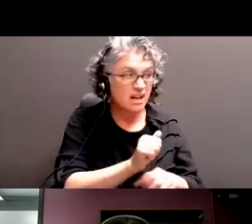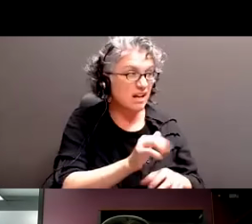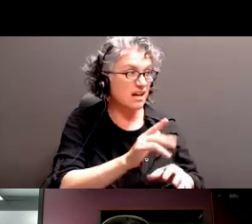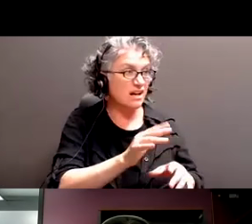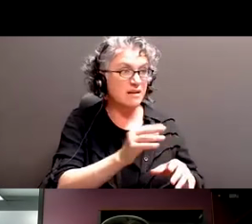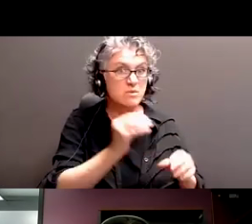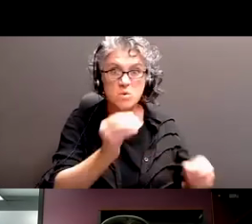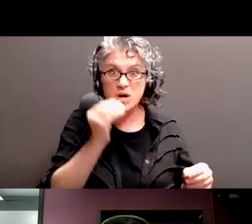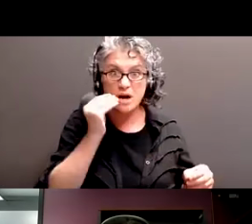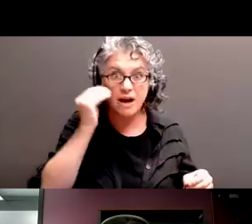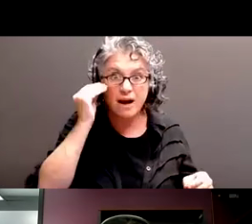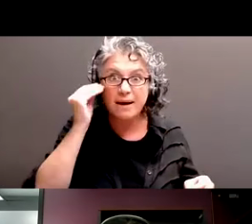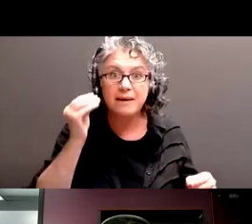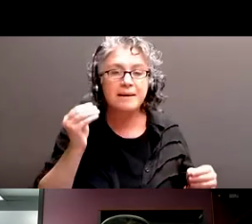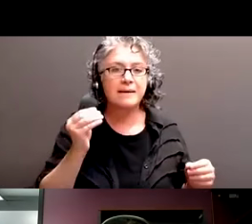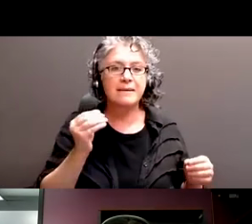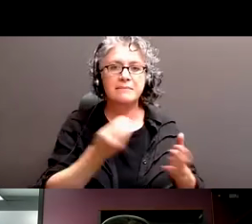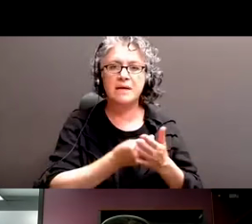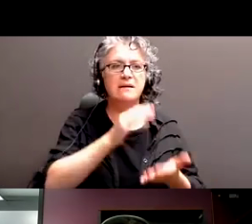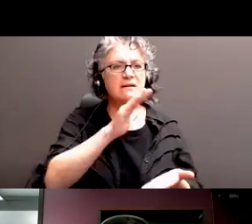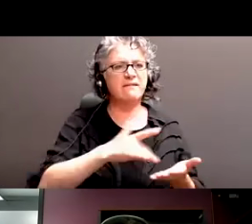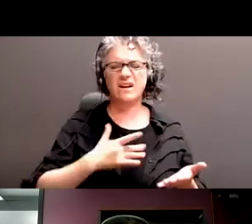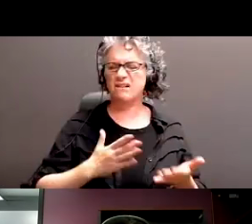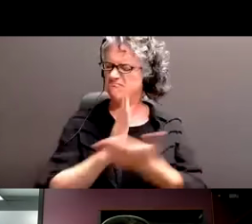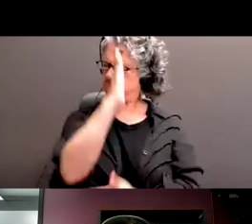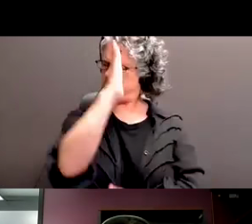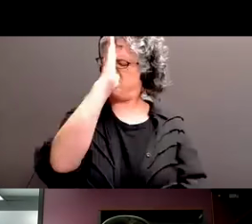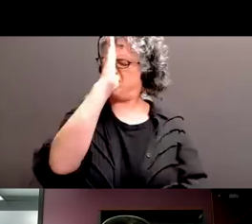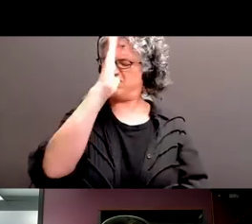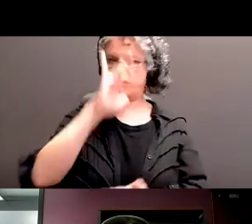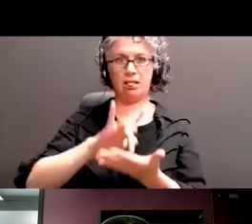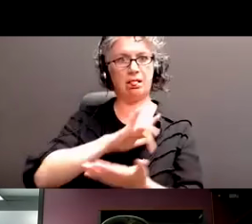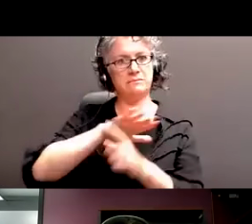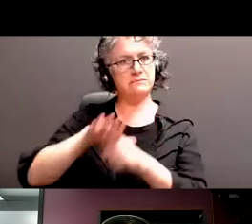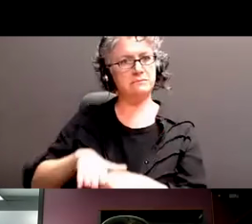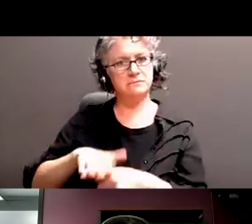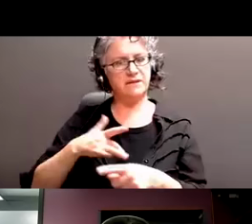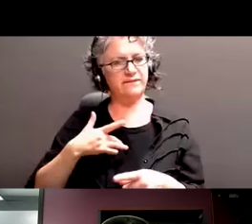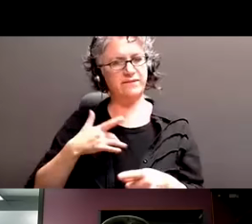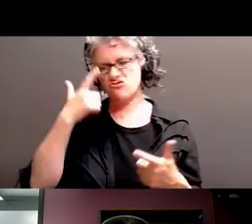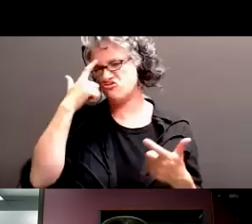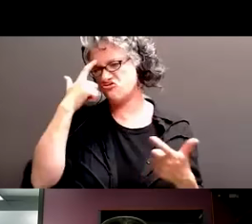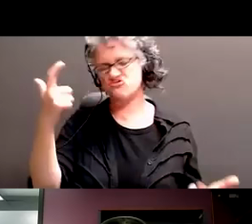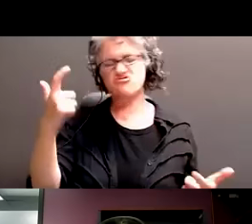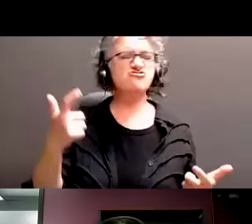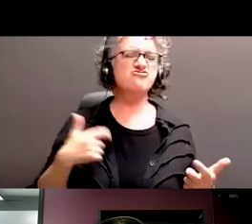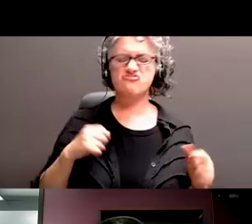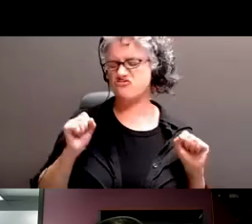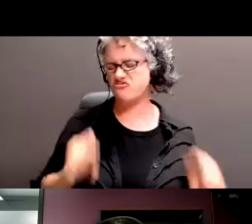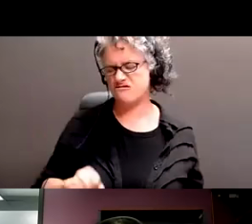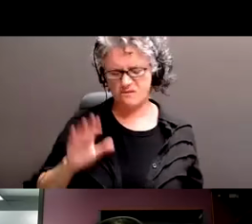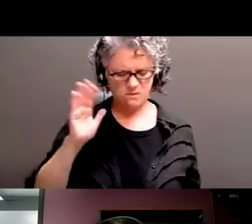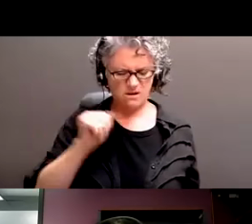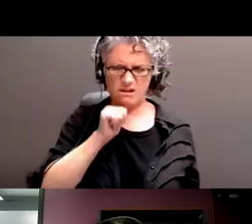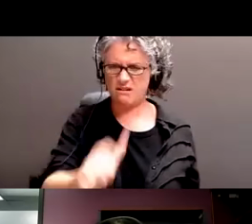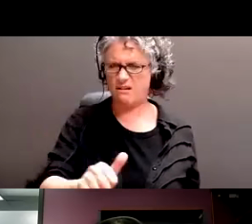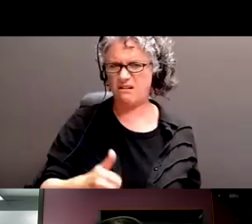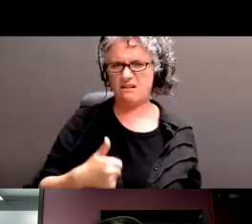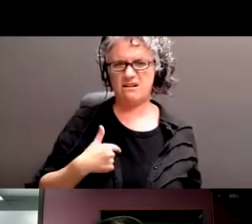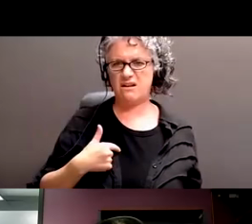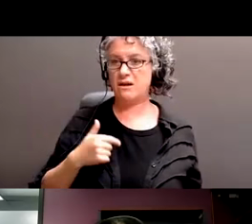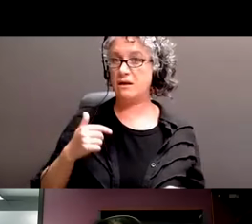justified in their abusive behavior. They may feel a false sense of entitlement and may see the older adult as a